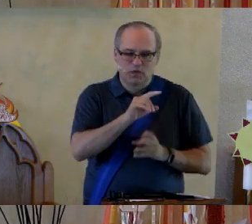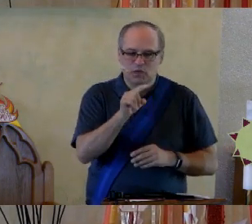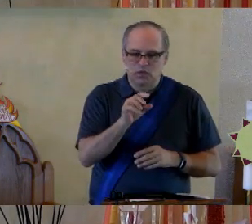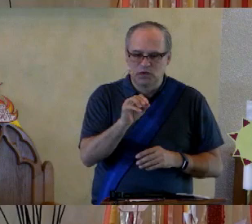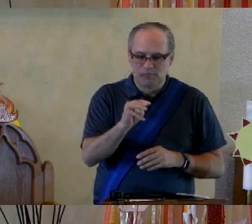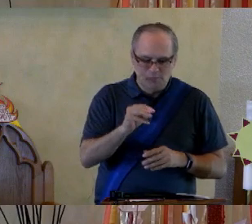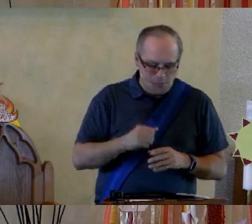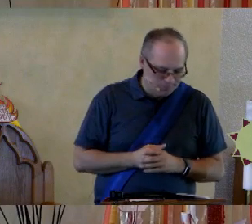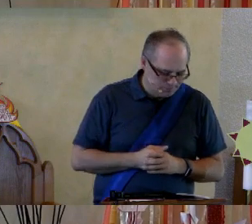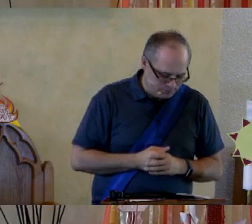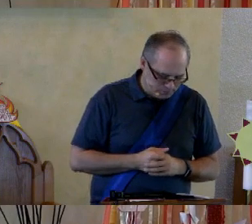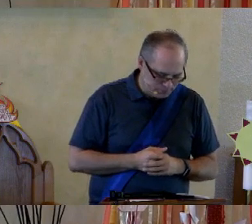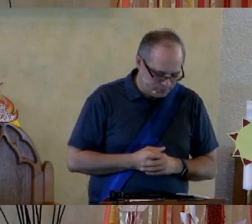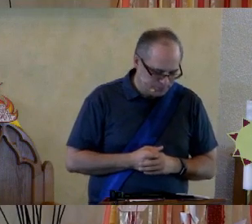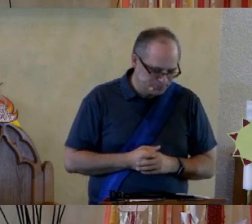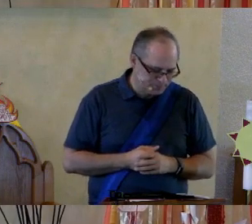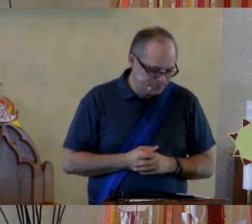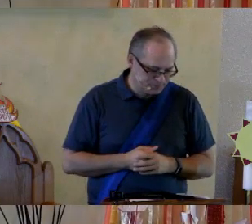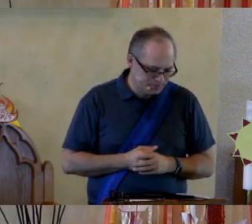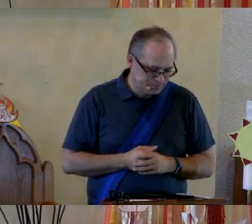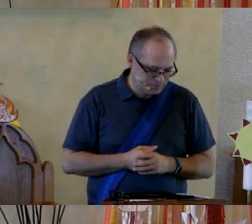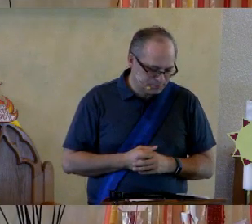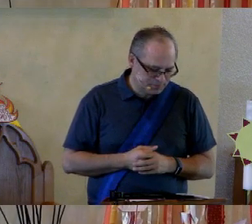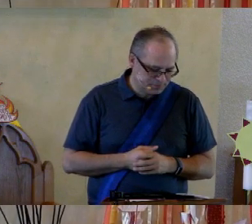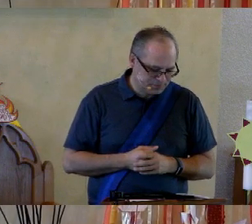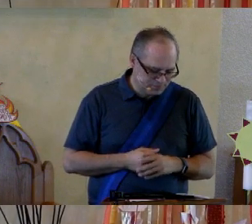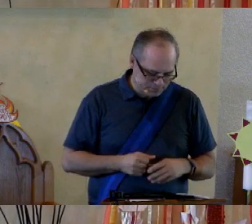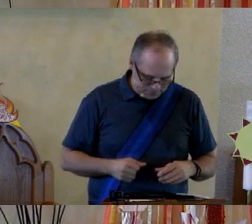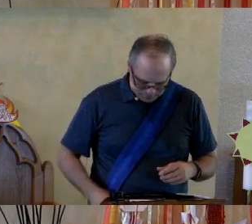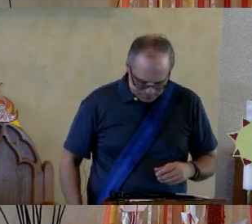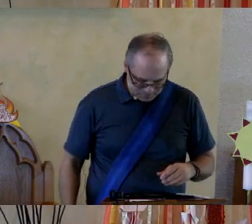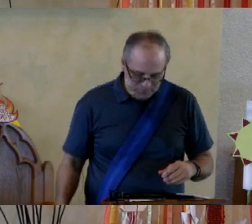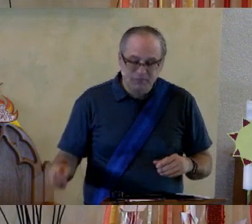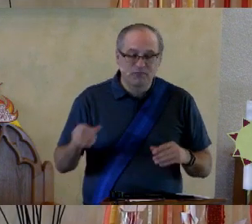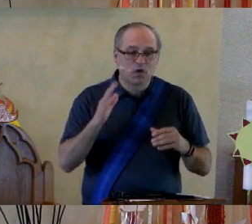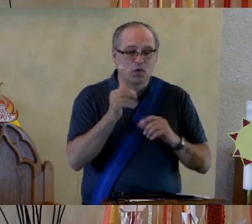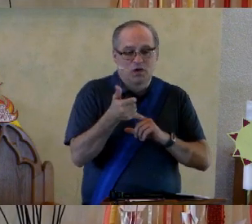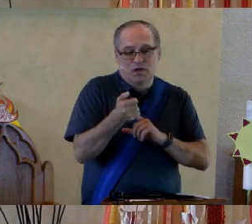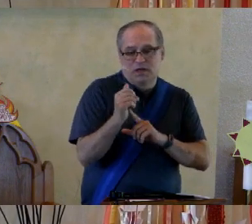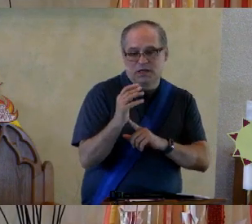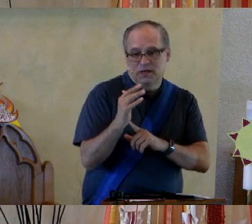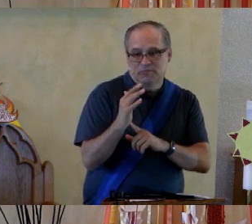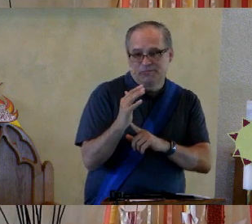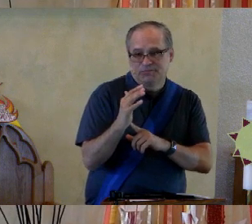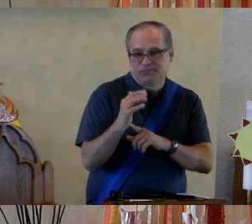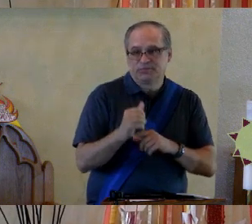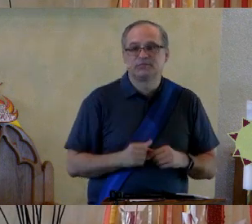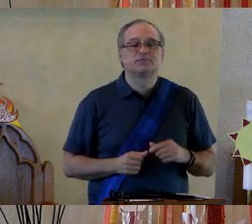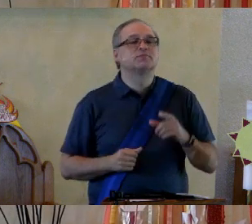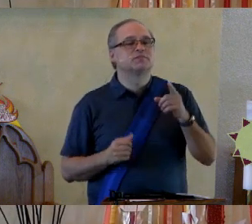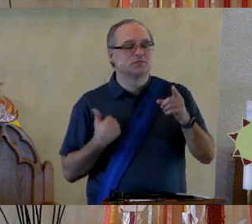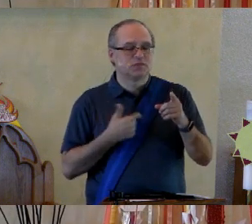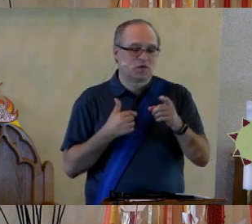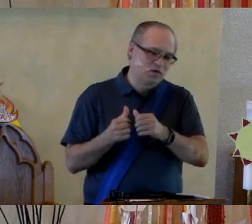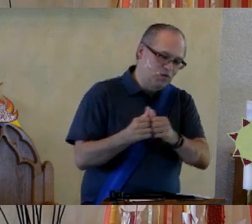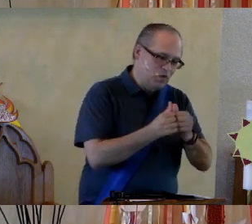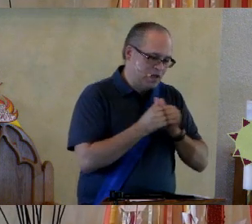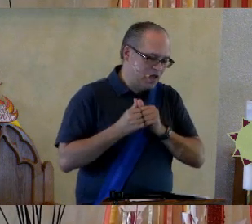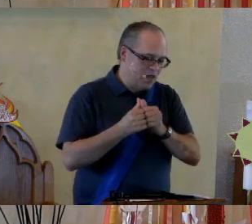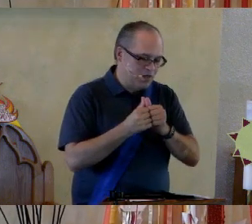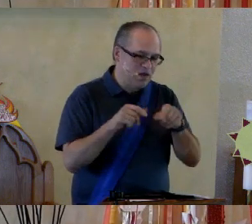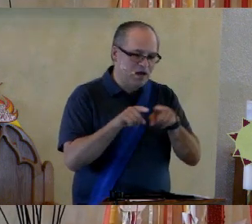And now we'll begin worship with the lighting of the candle. We want to do this all together as a community,